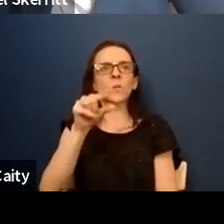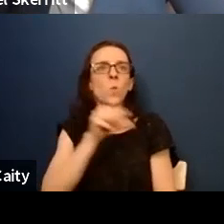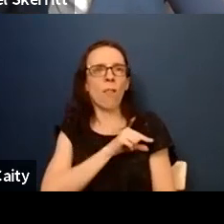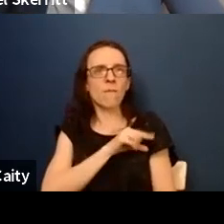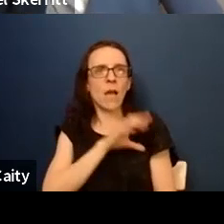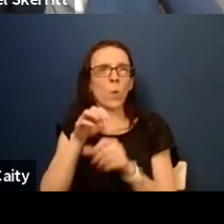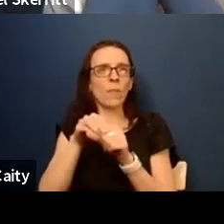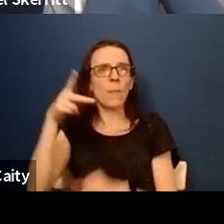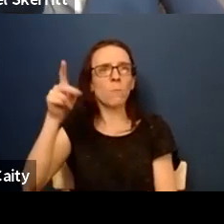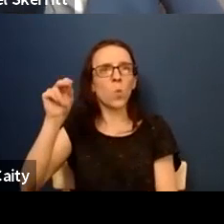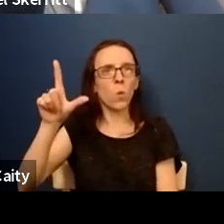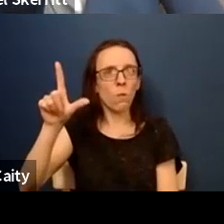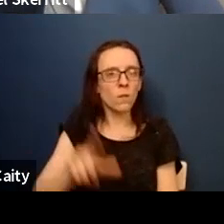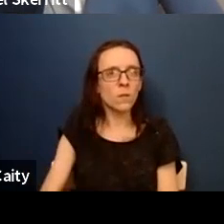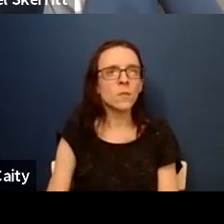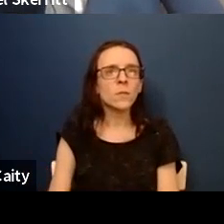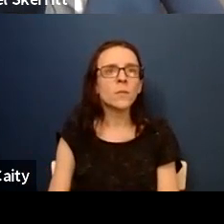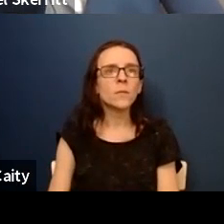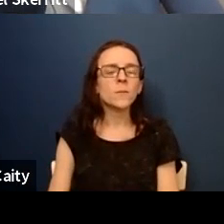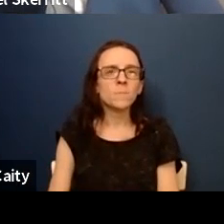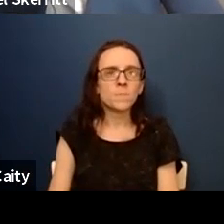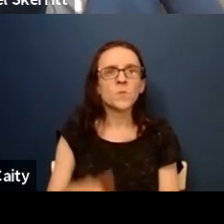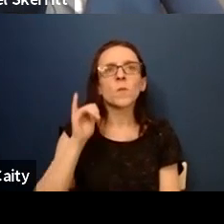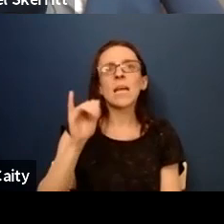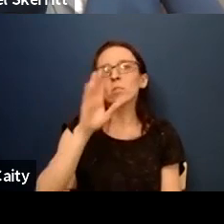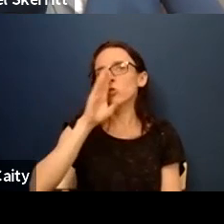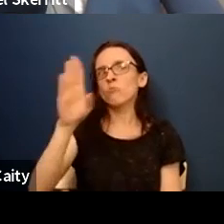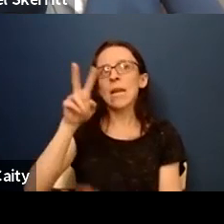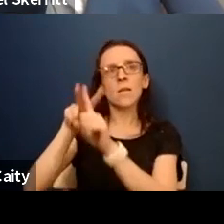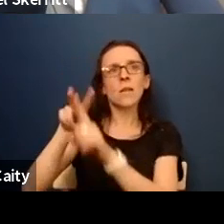okay? So it's straight allocation